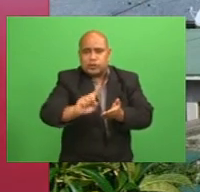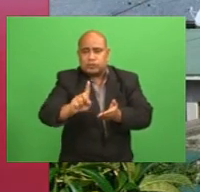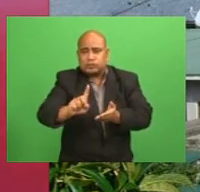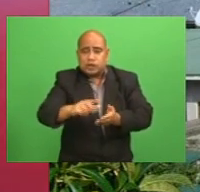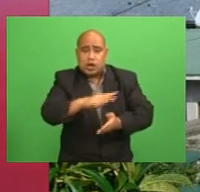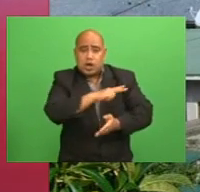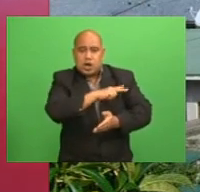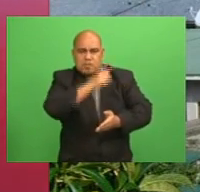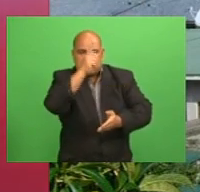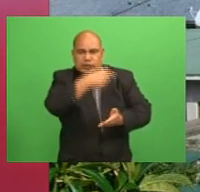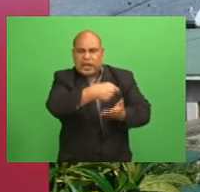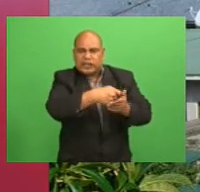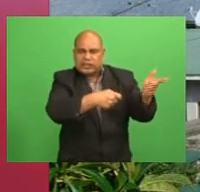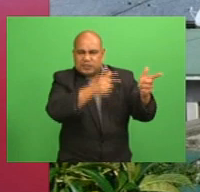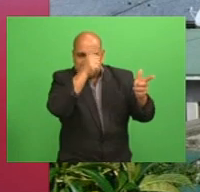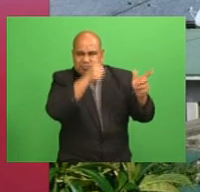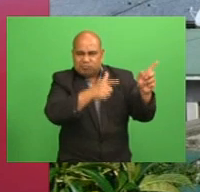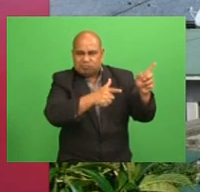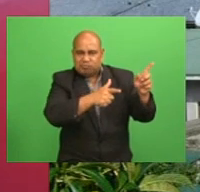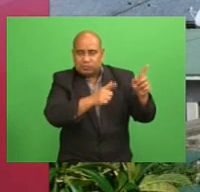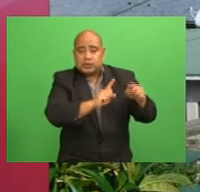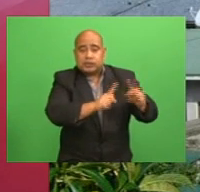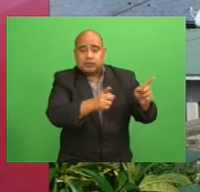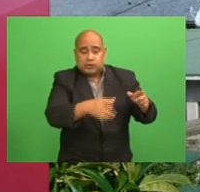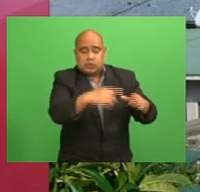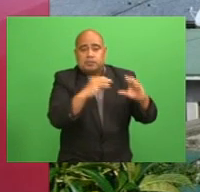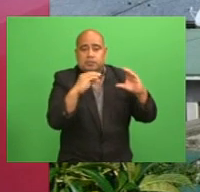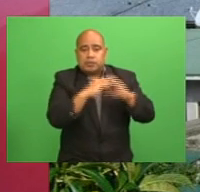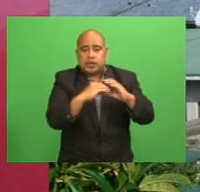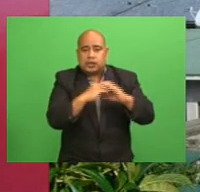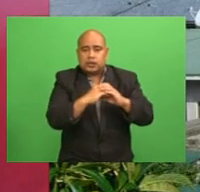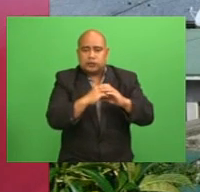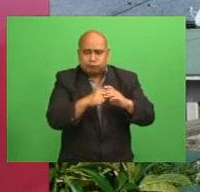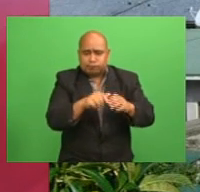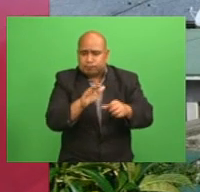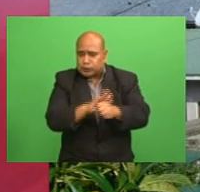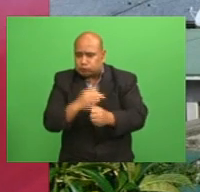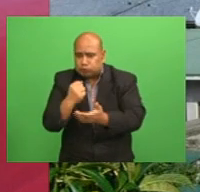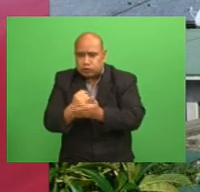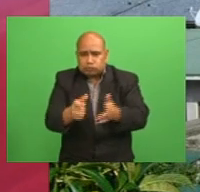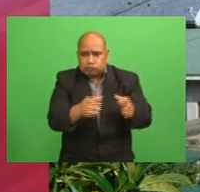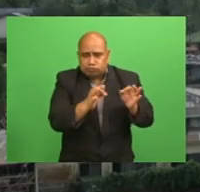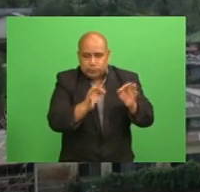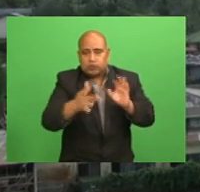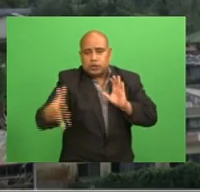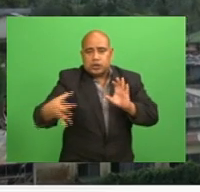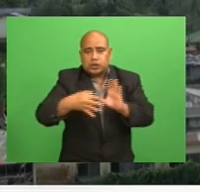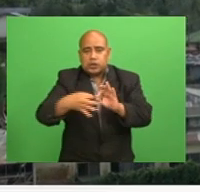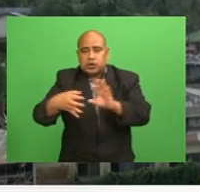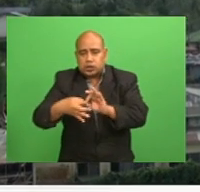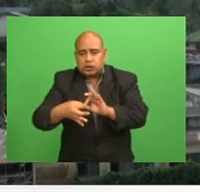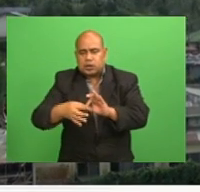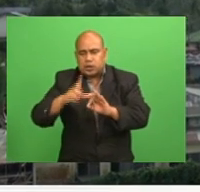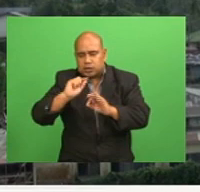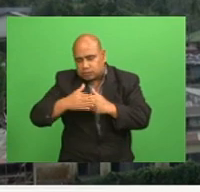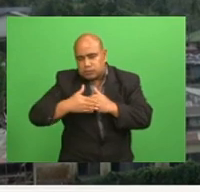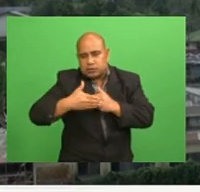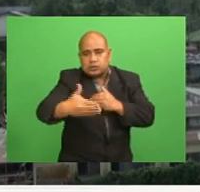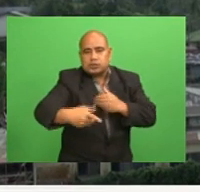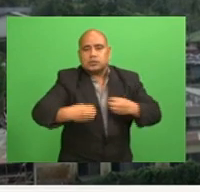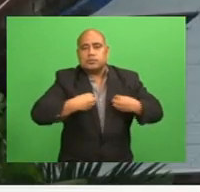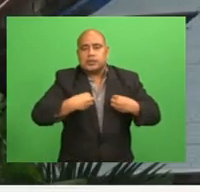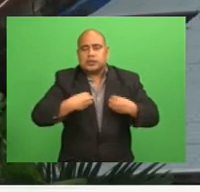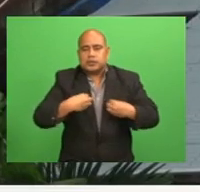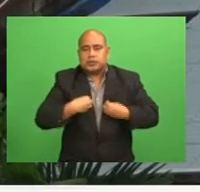as well as banks, to ensure that we work together and sustain ourselves. For example, Khan also highlighted